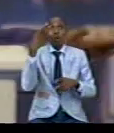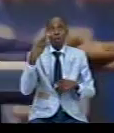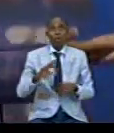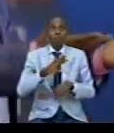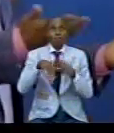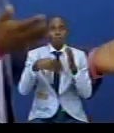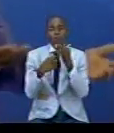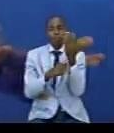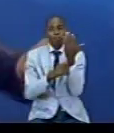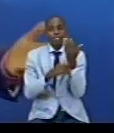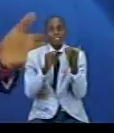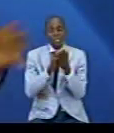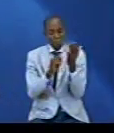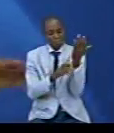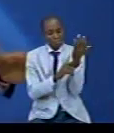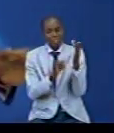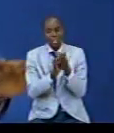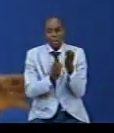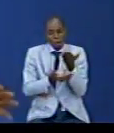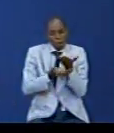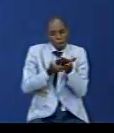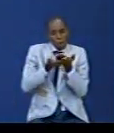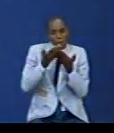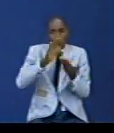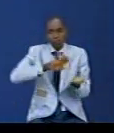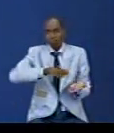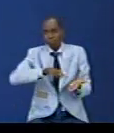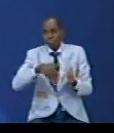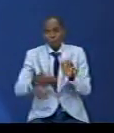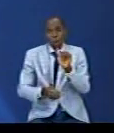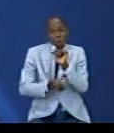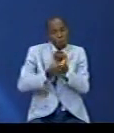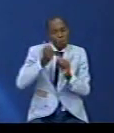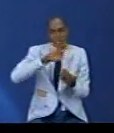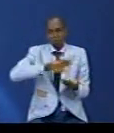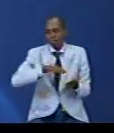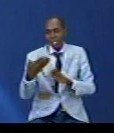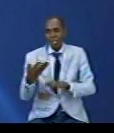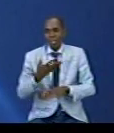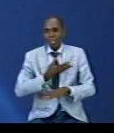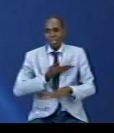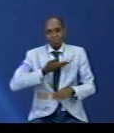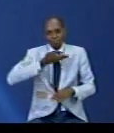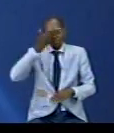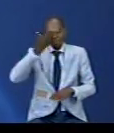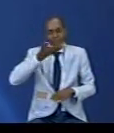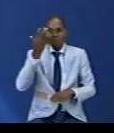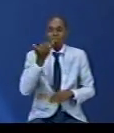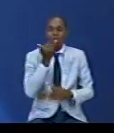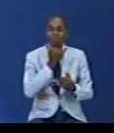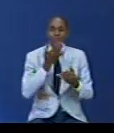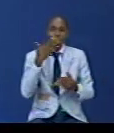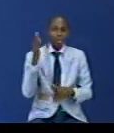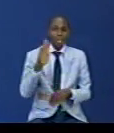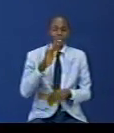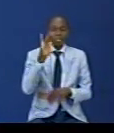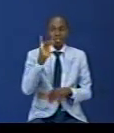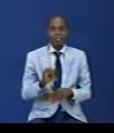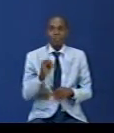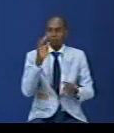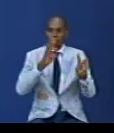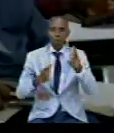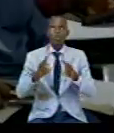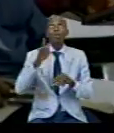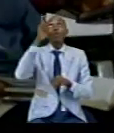almost dying and already smelling, he is the God of all flesh. Life will come to that